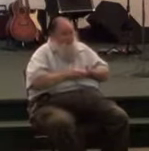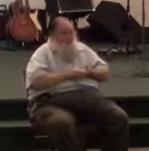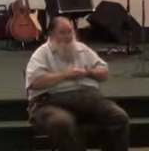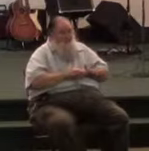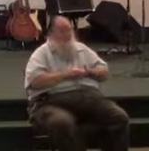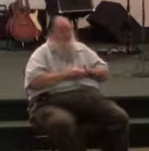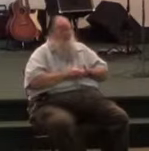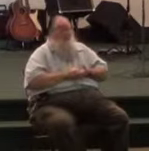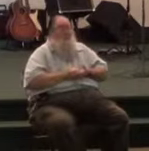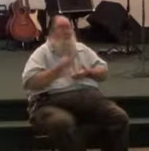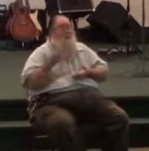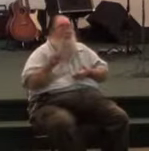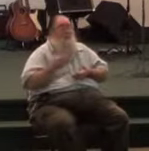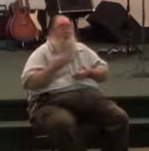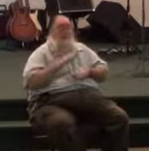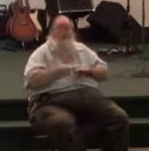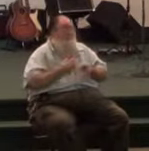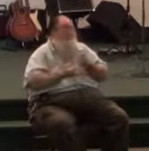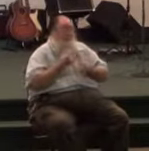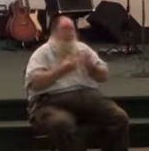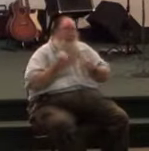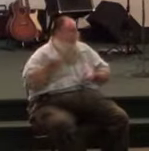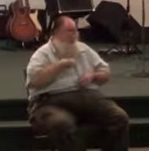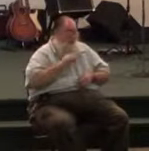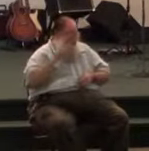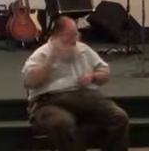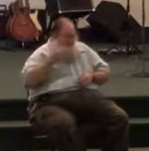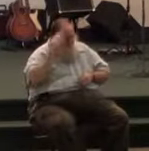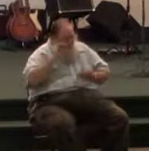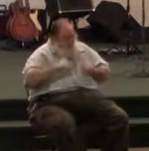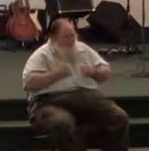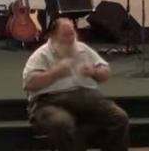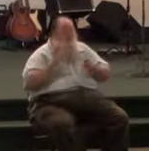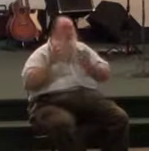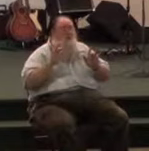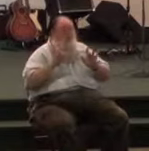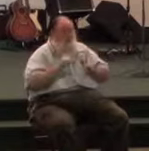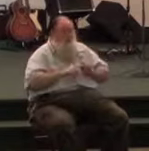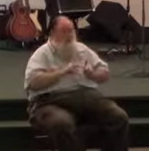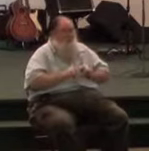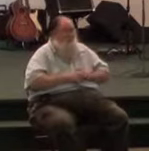fire. So we never know how we're going to touch people.